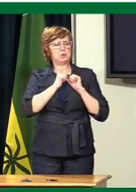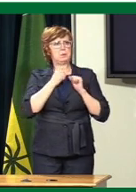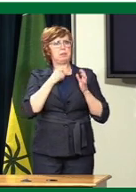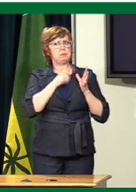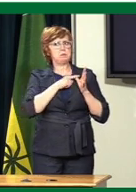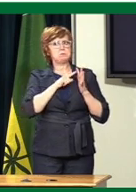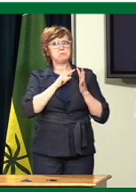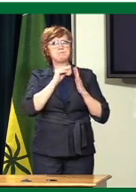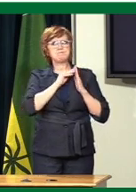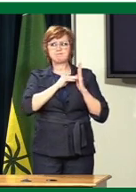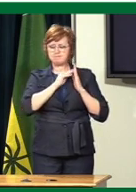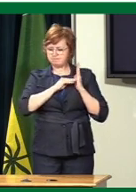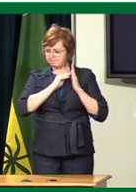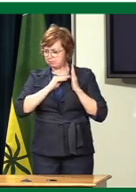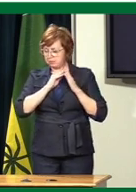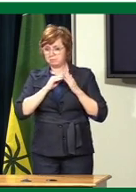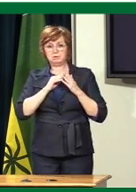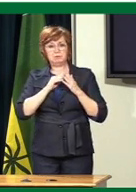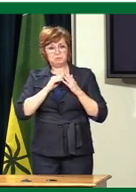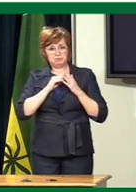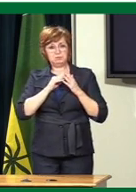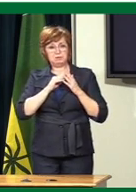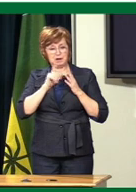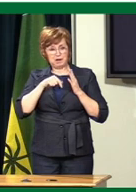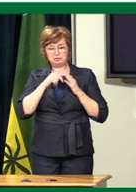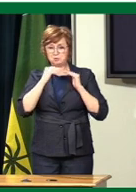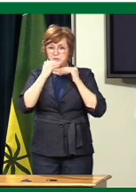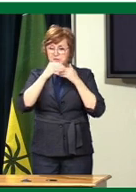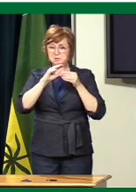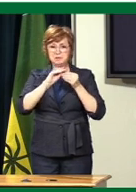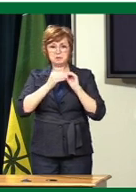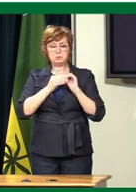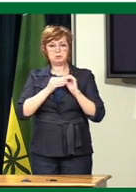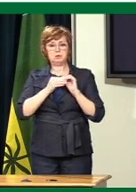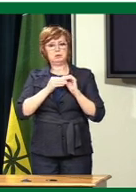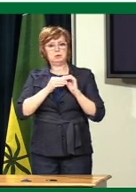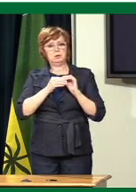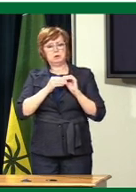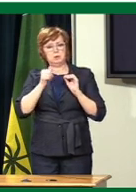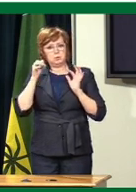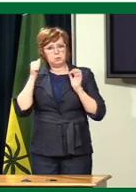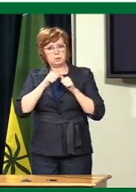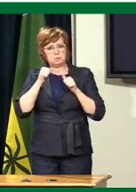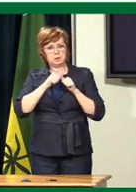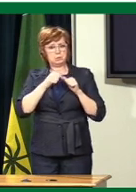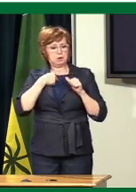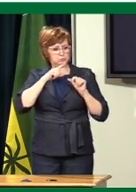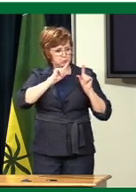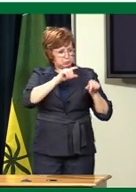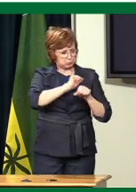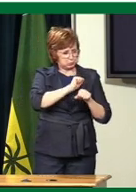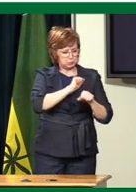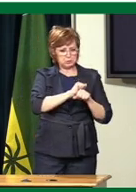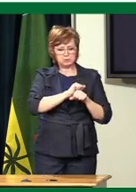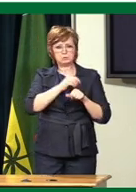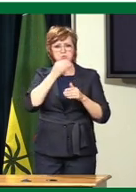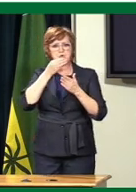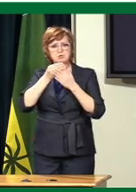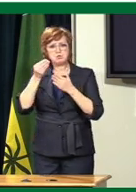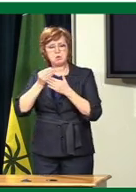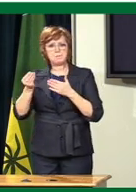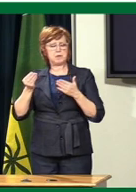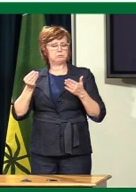go about your business, whether you're going to work or you're going grocery shopping or you're providing other services, in a way that you